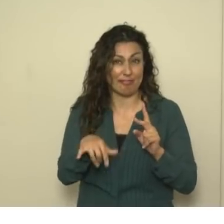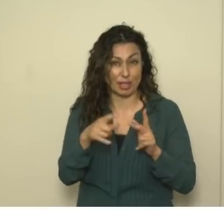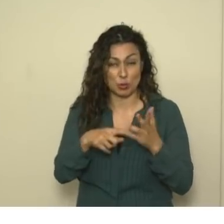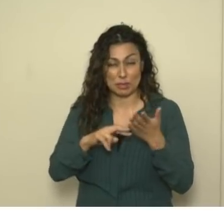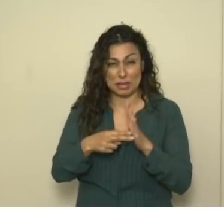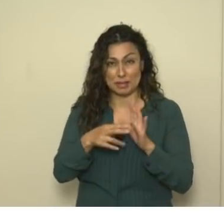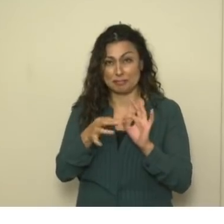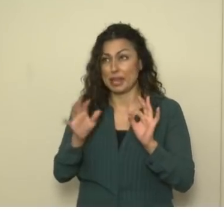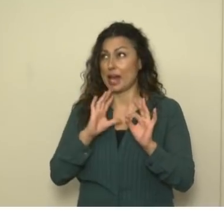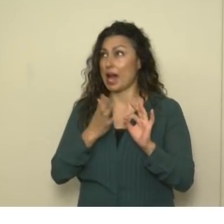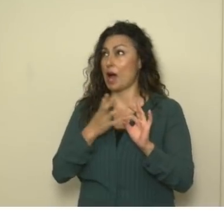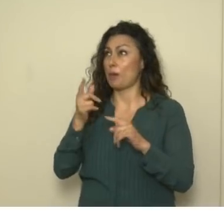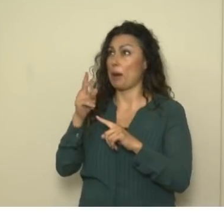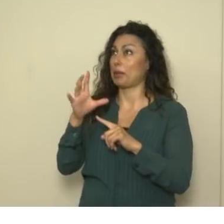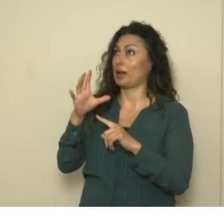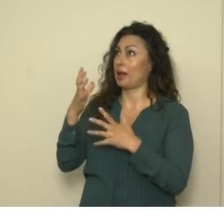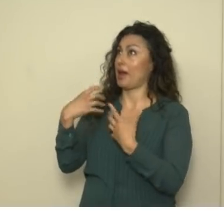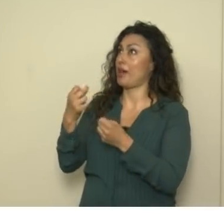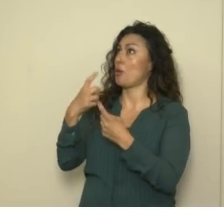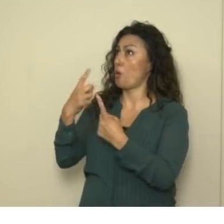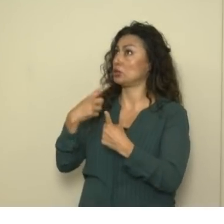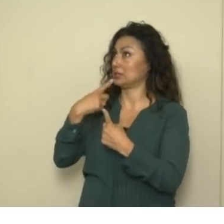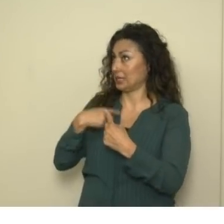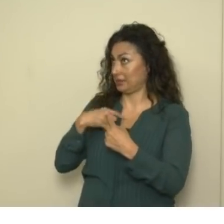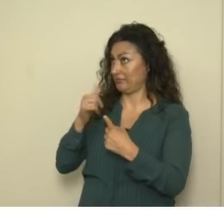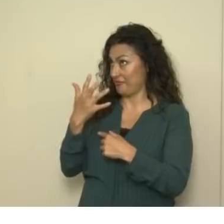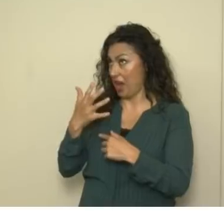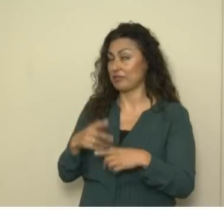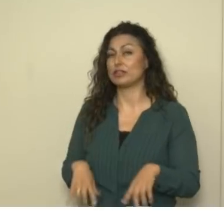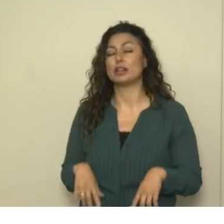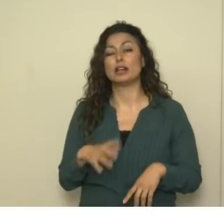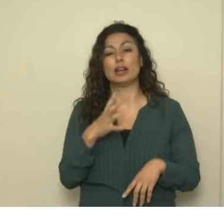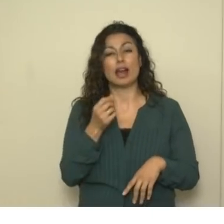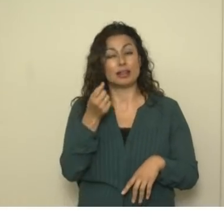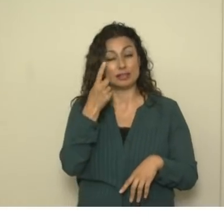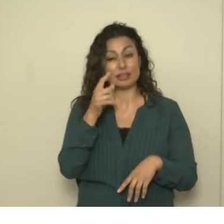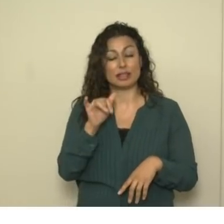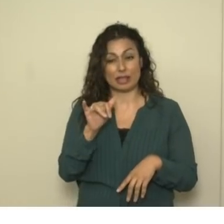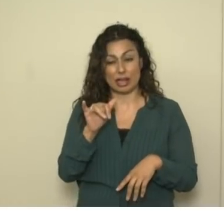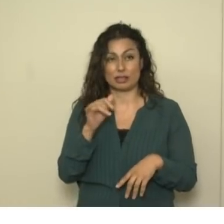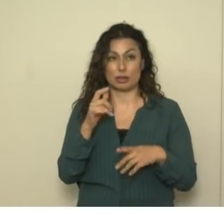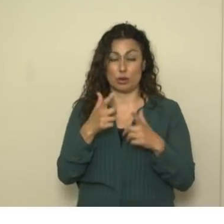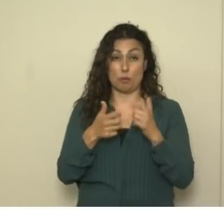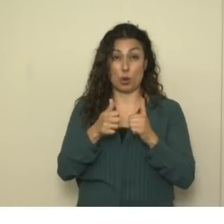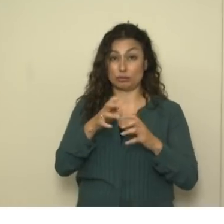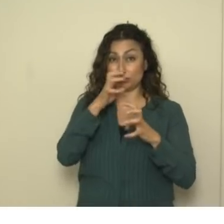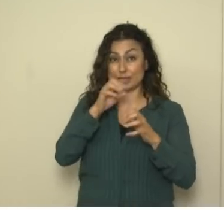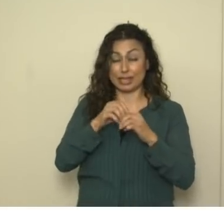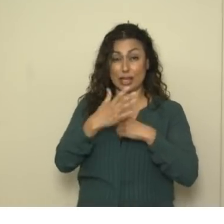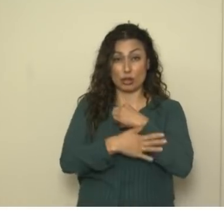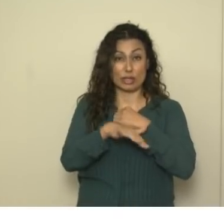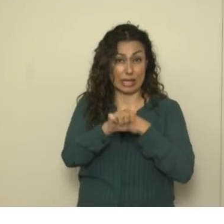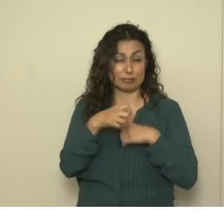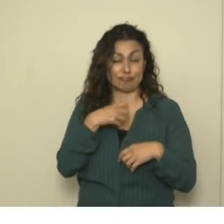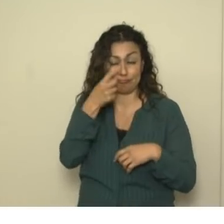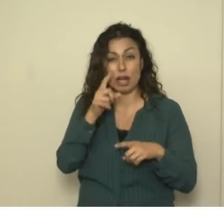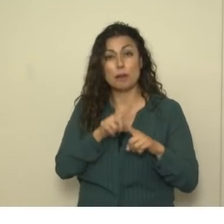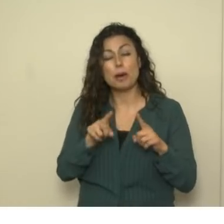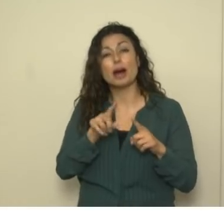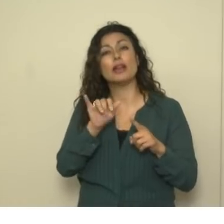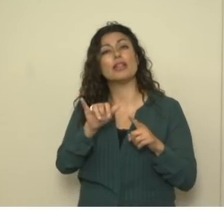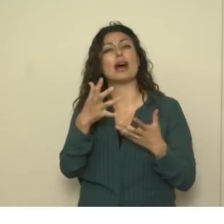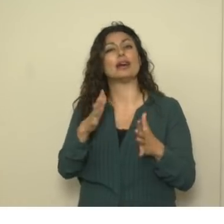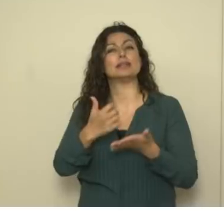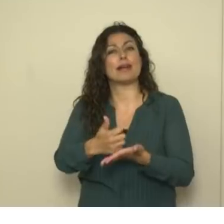what the public health order still says, understanding that it's one of the most restrictive in the country, but also understanding that that has